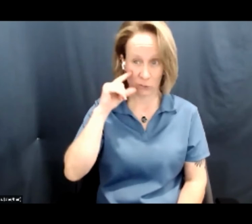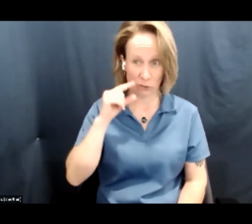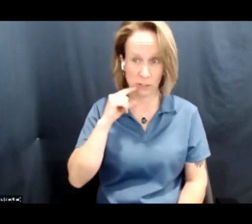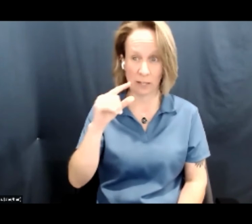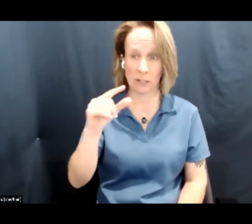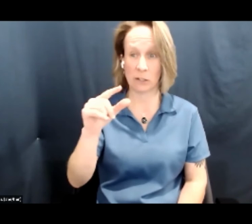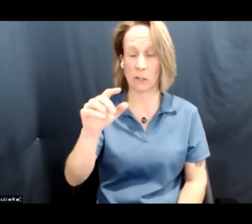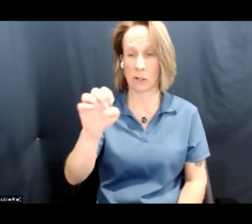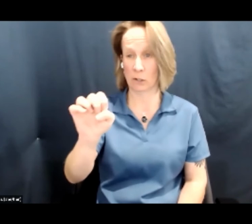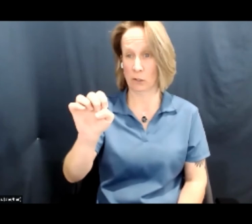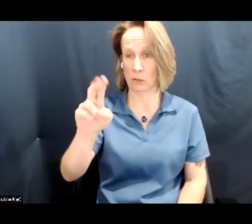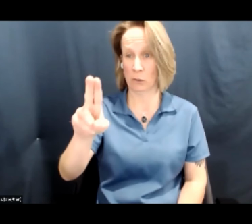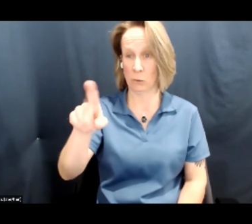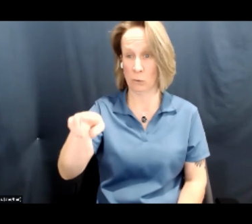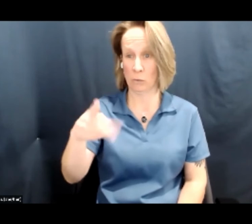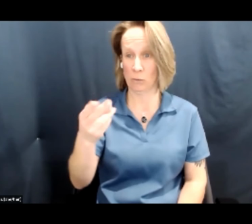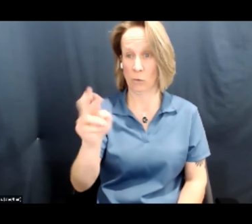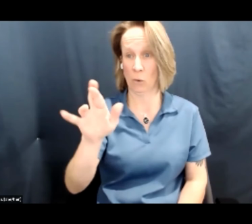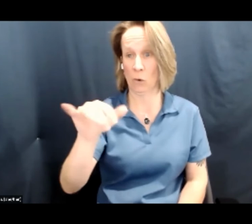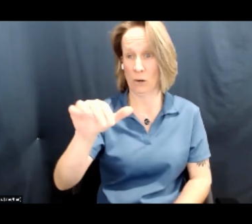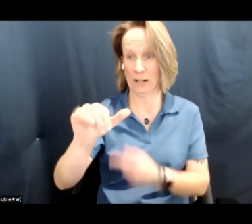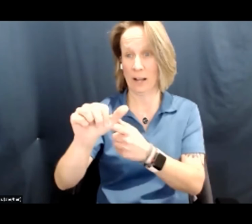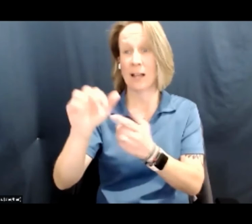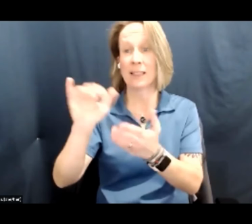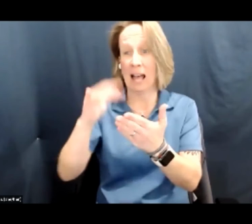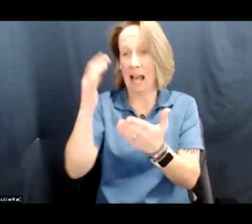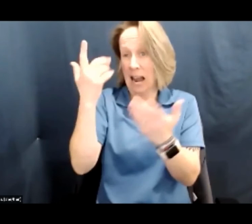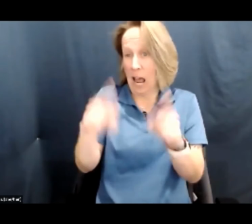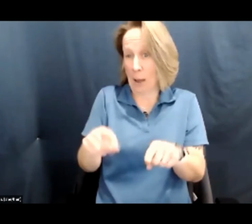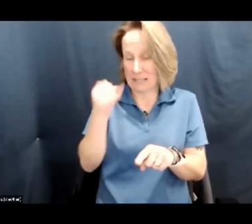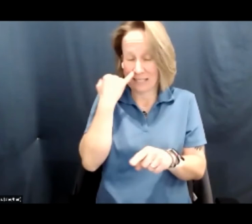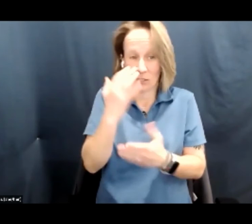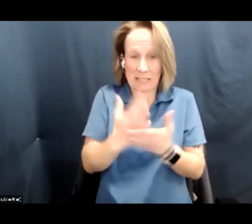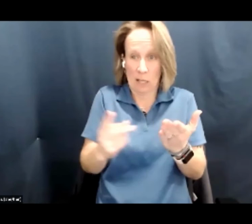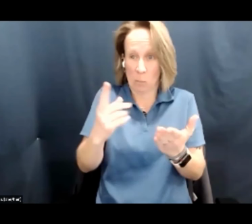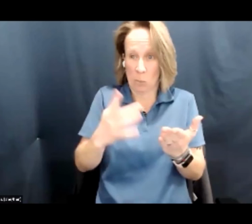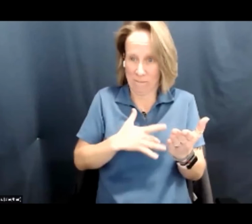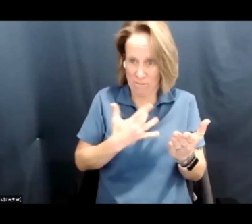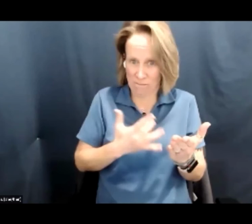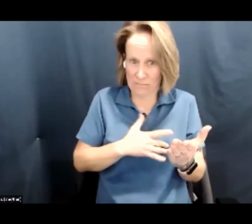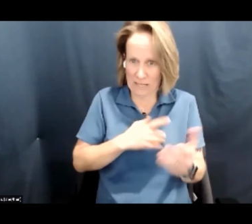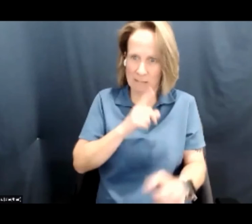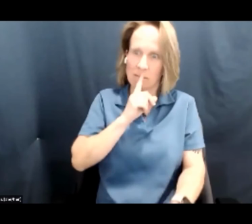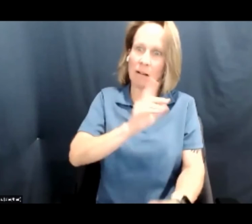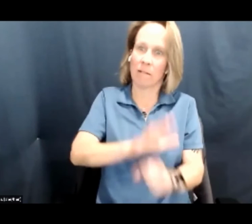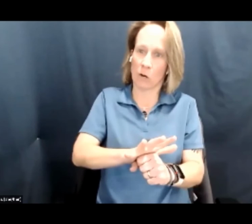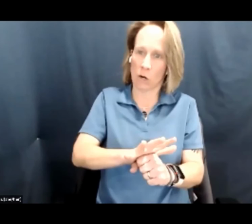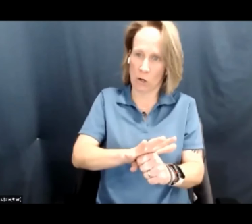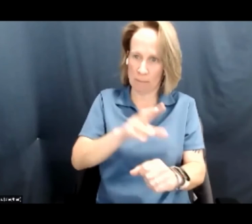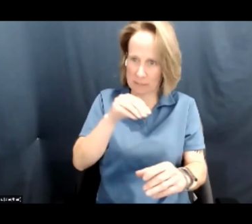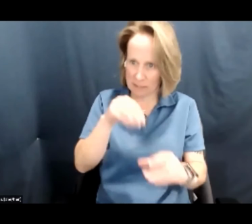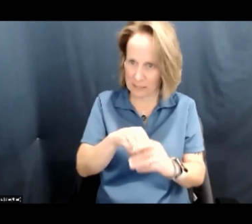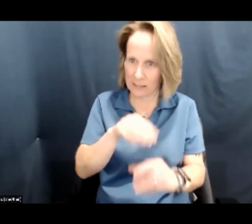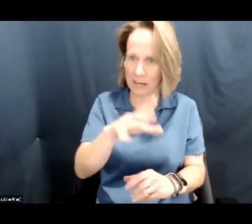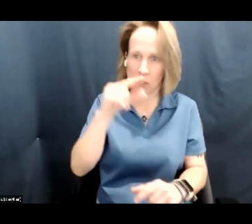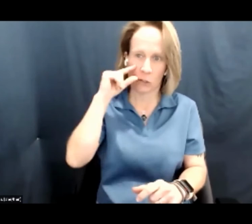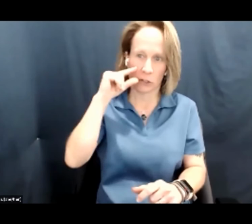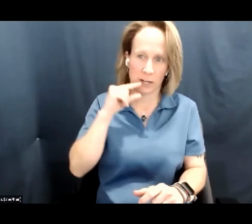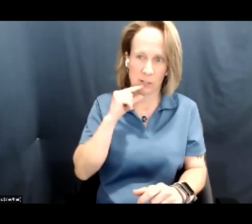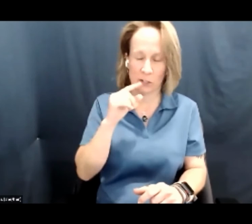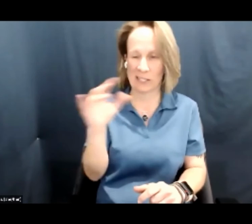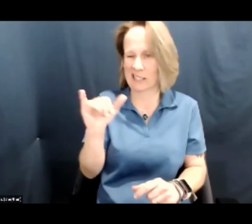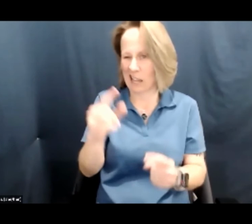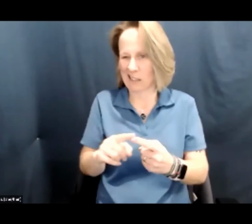being affirmed in their gender, or they're feeling seen in their gender, and they experience a sense of euphoria. So it's like the opposite of